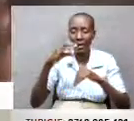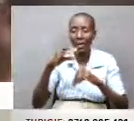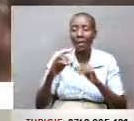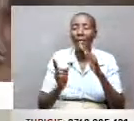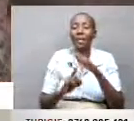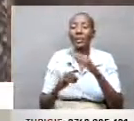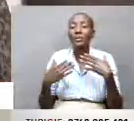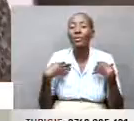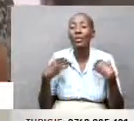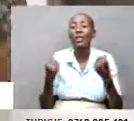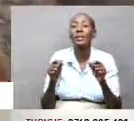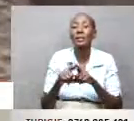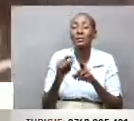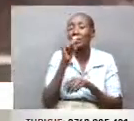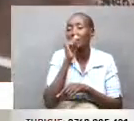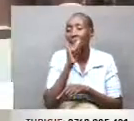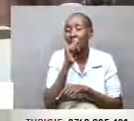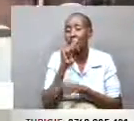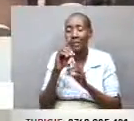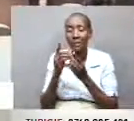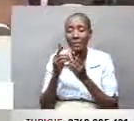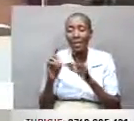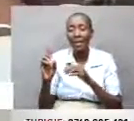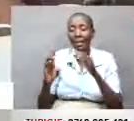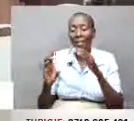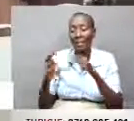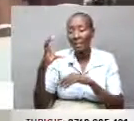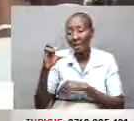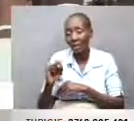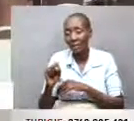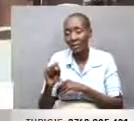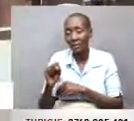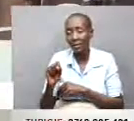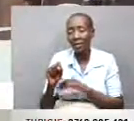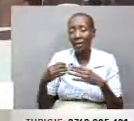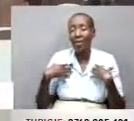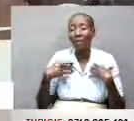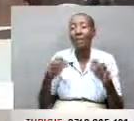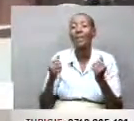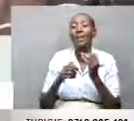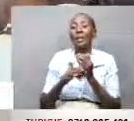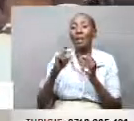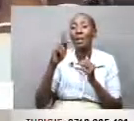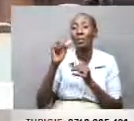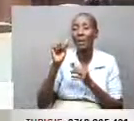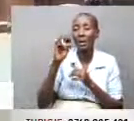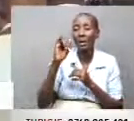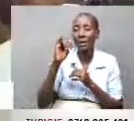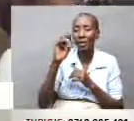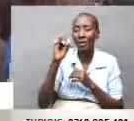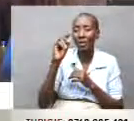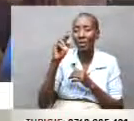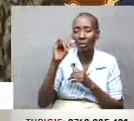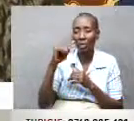kibinafsi, Waziri wa Afya Sisili Kariuki aliarifu mchango mkubwa ambao sekta ya kibinafsi umechangia